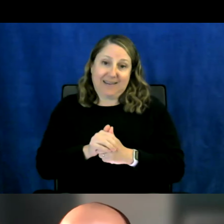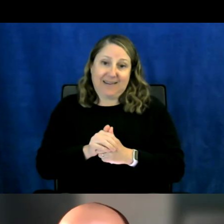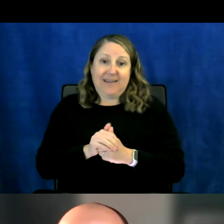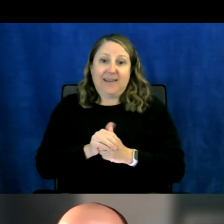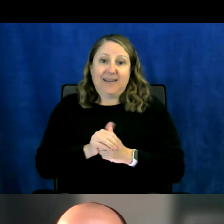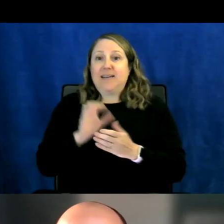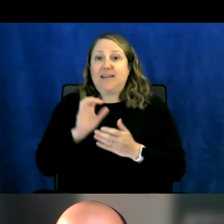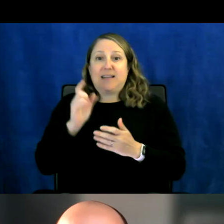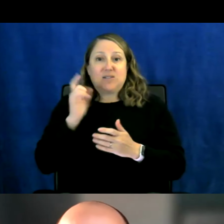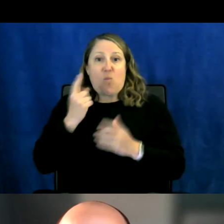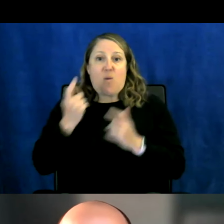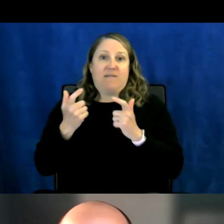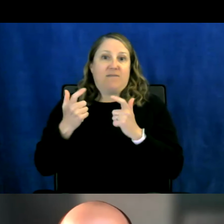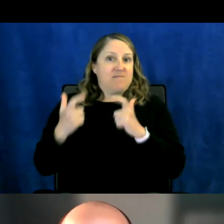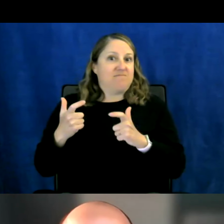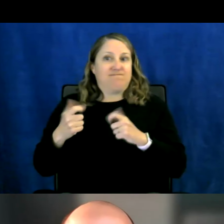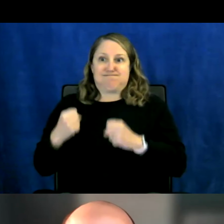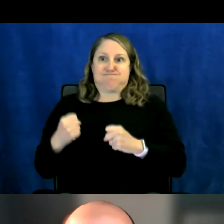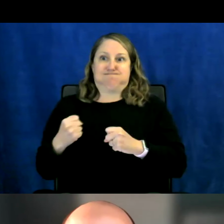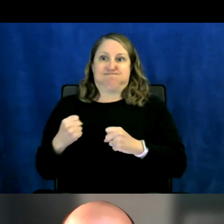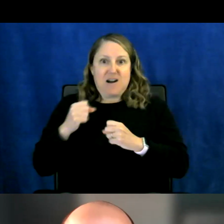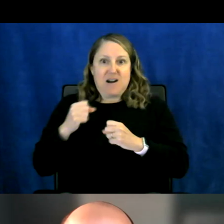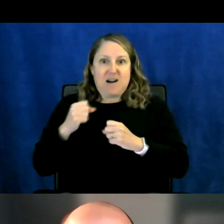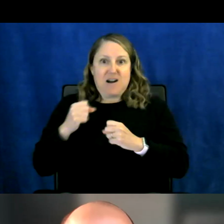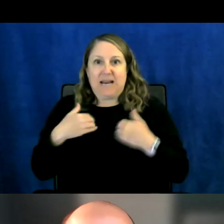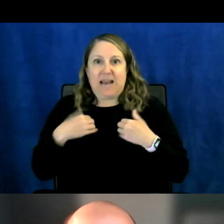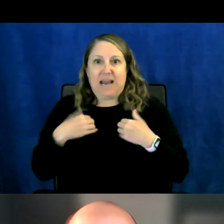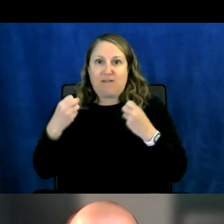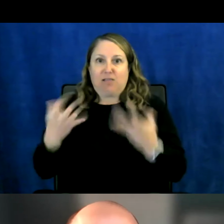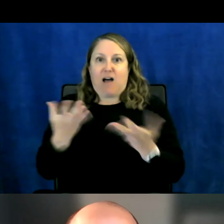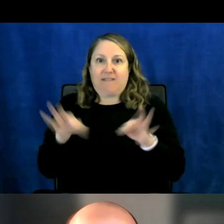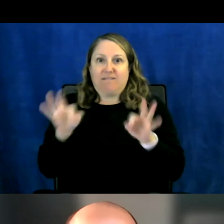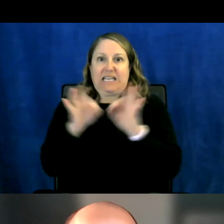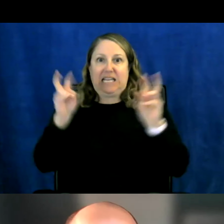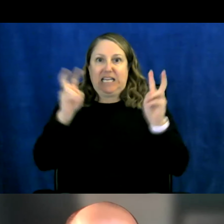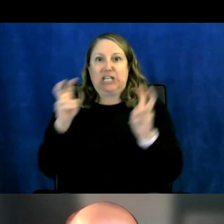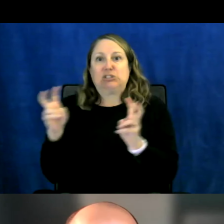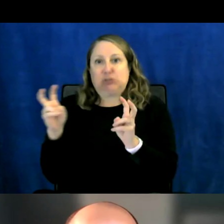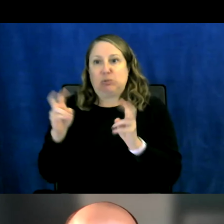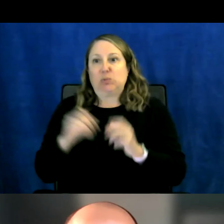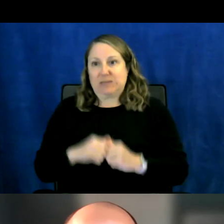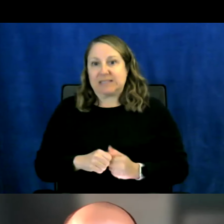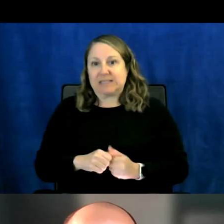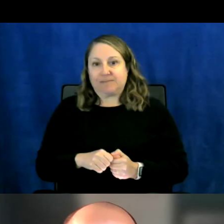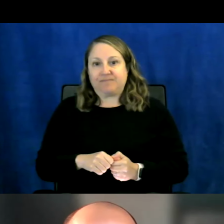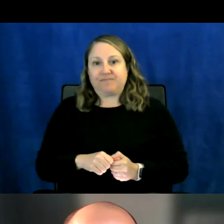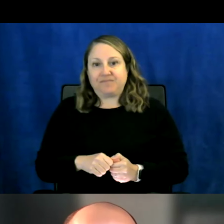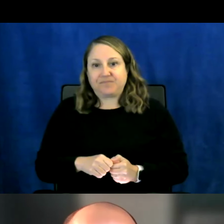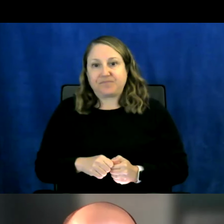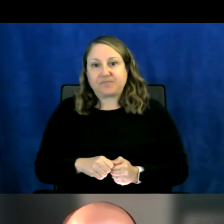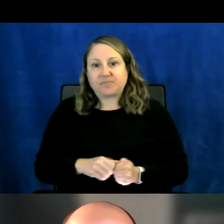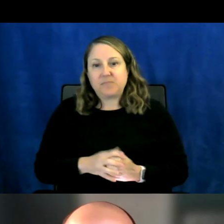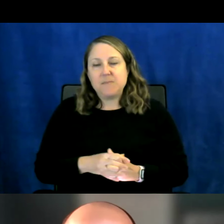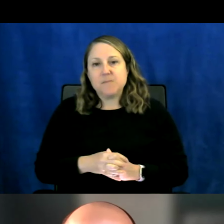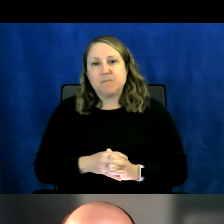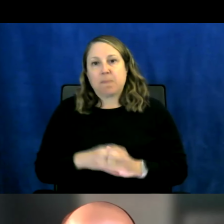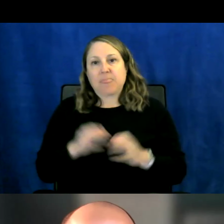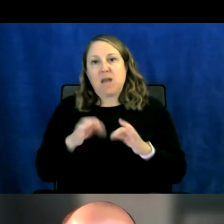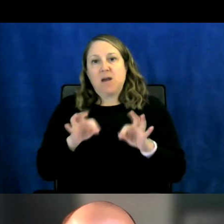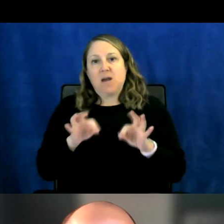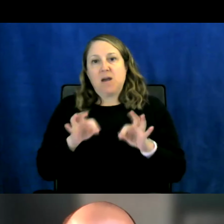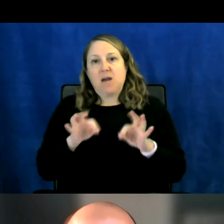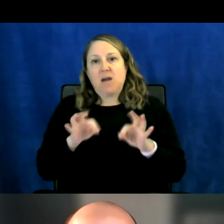the committees, I think, in terms of really tackling a lot of the key issues that are so important to all of us and to older adults and people with disabilities